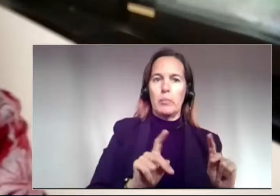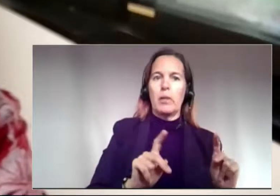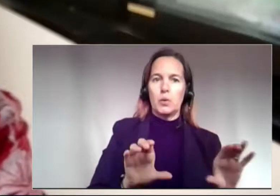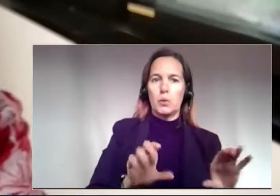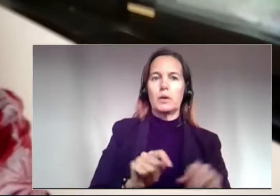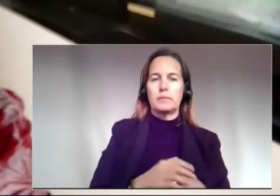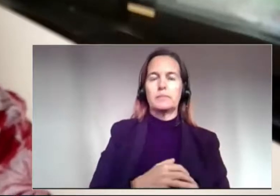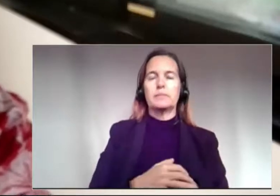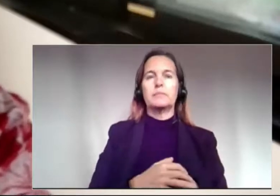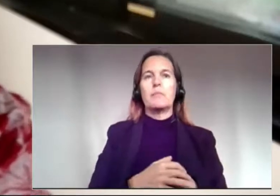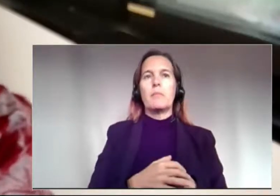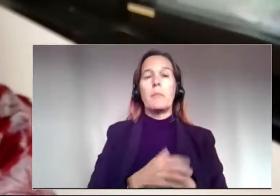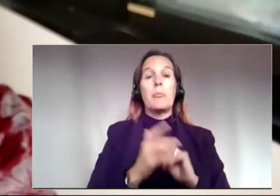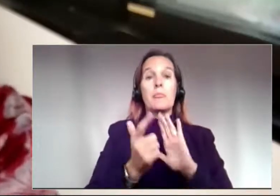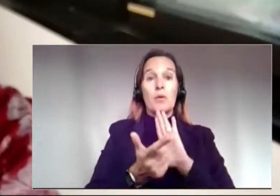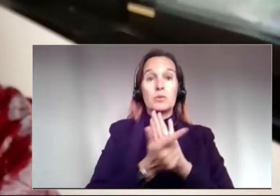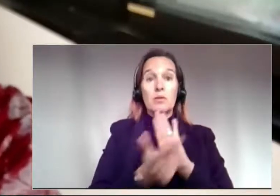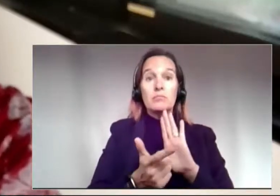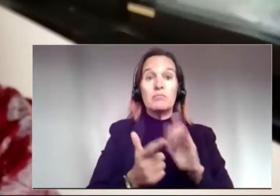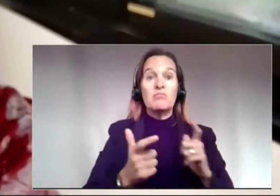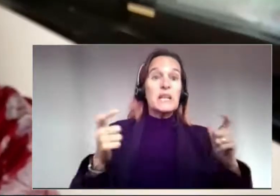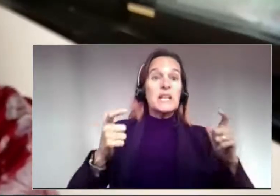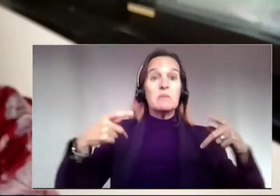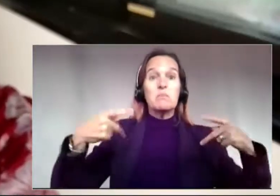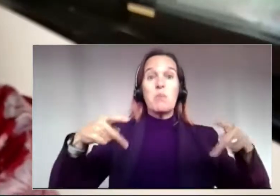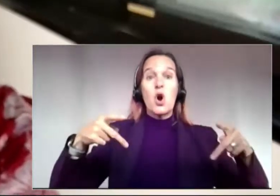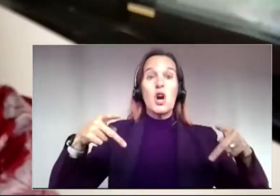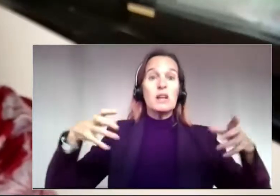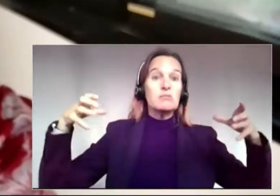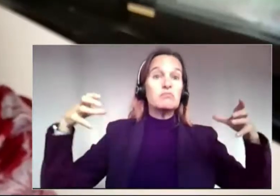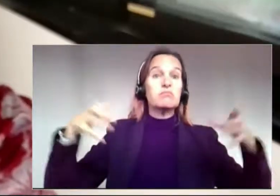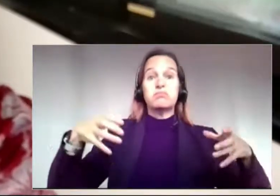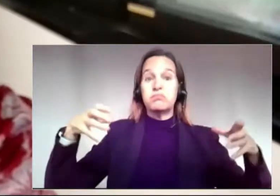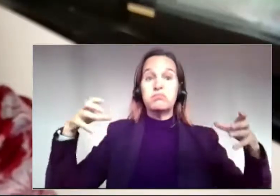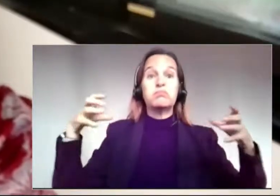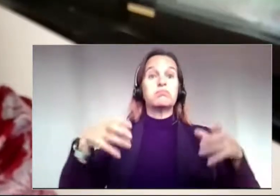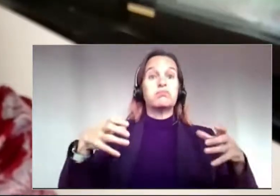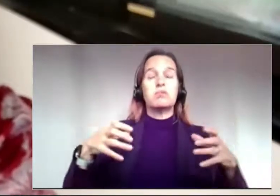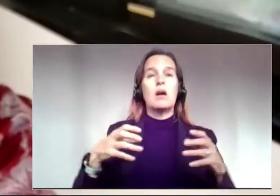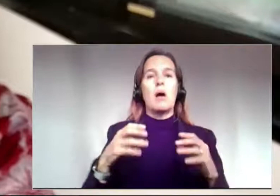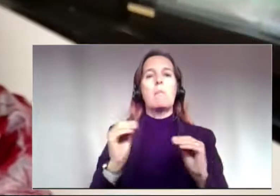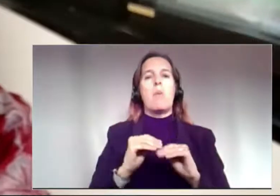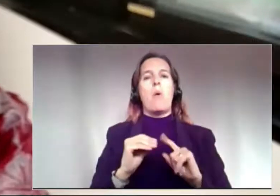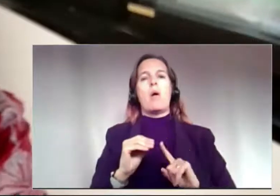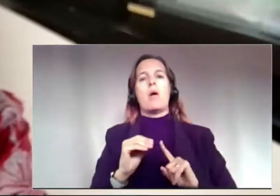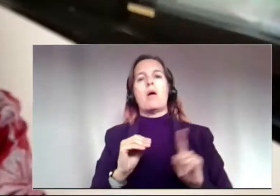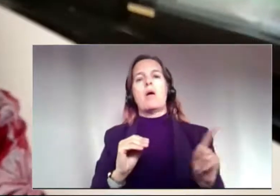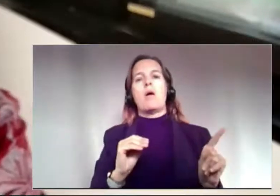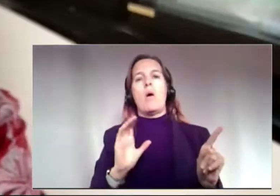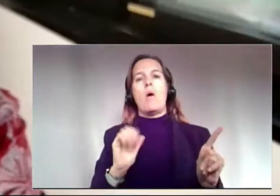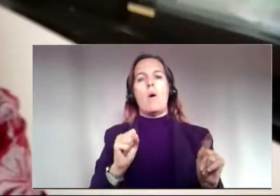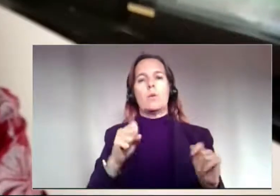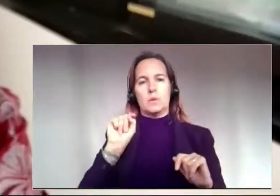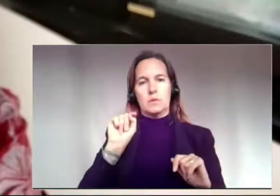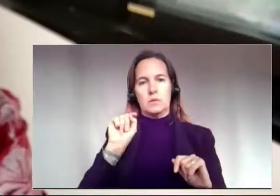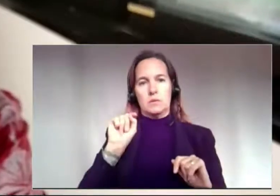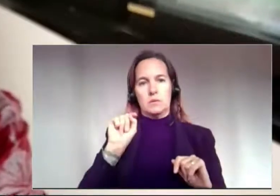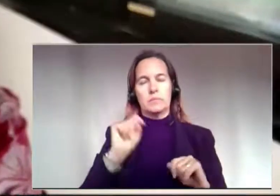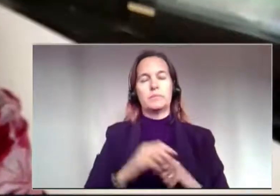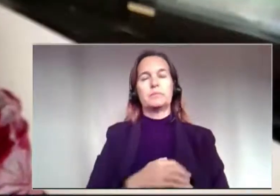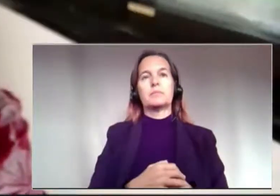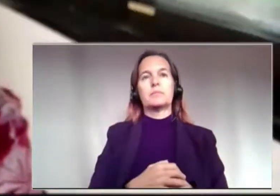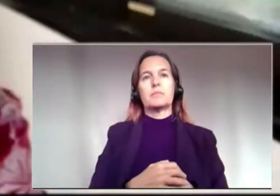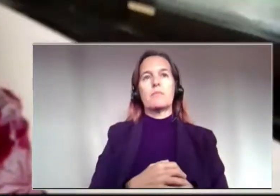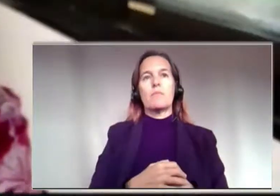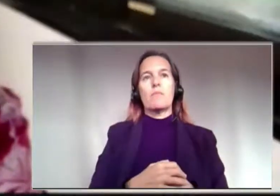ones. The large parties, as I understand it, have been more on the coast and in places where it didn't